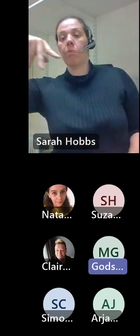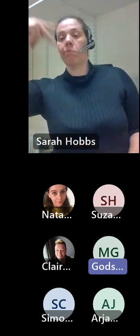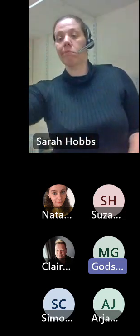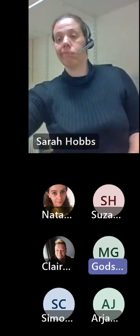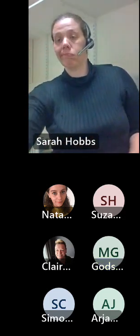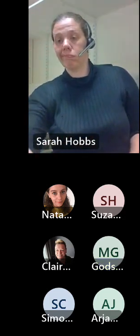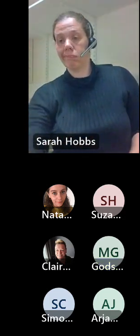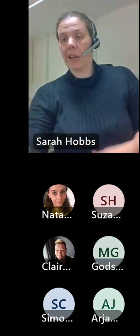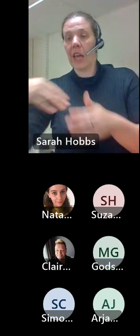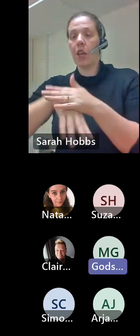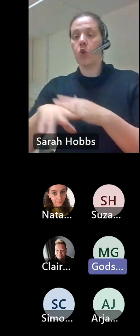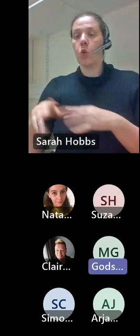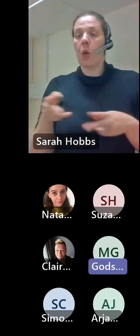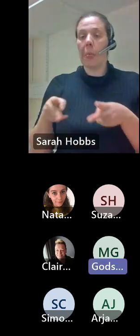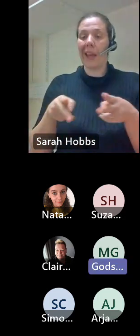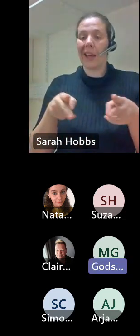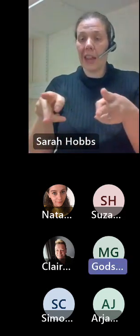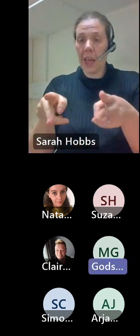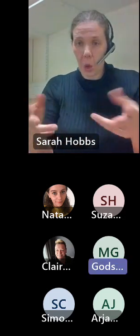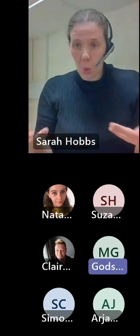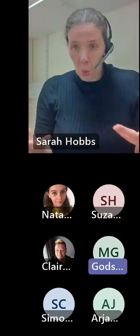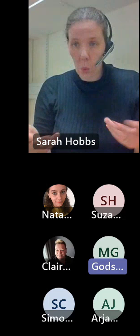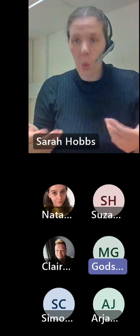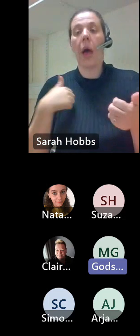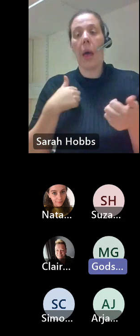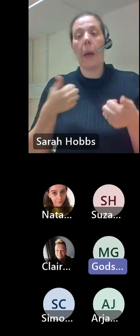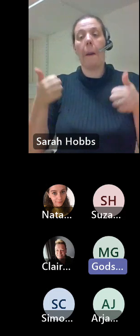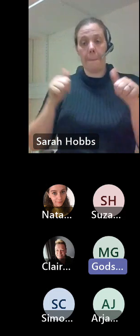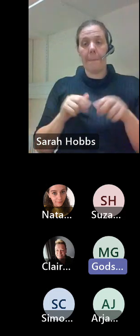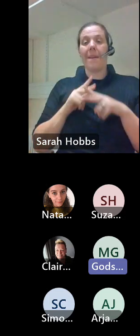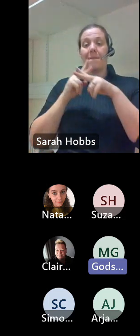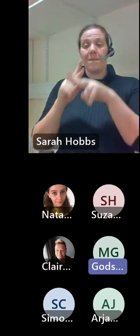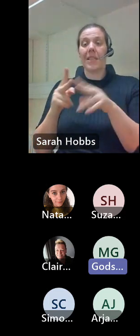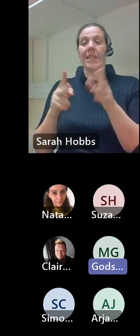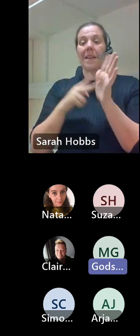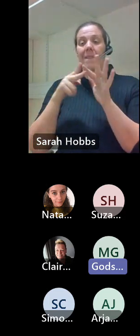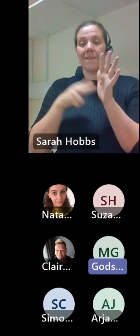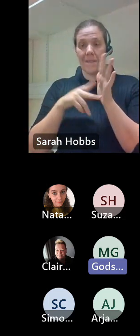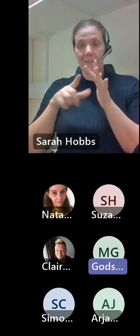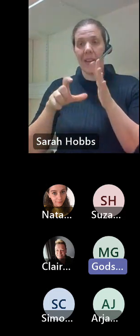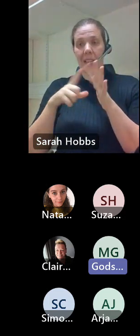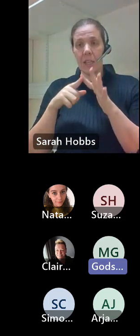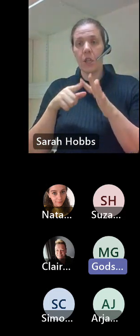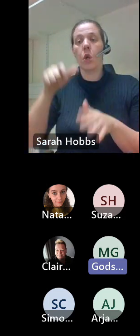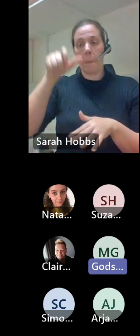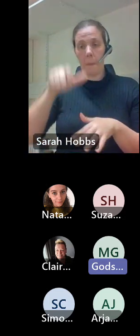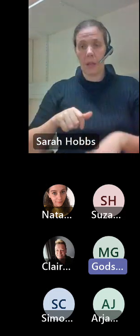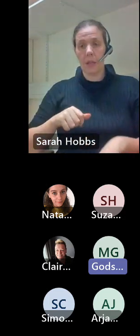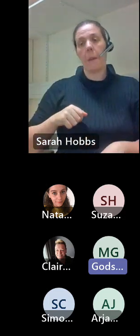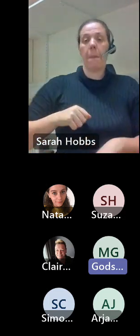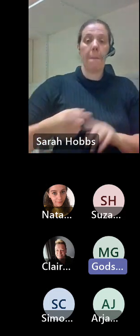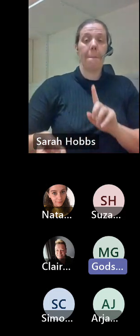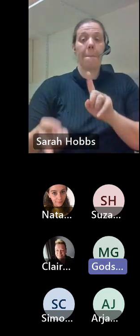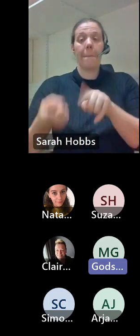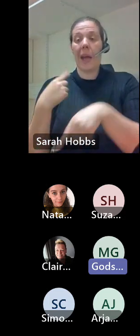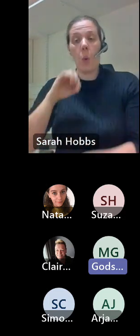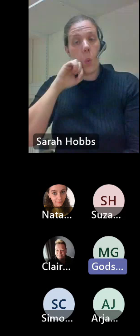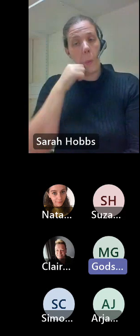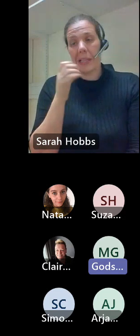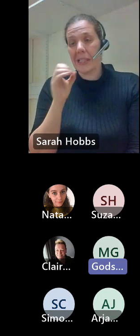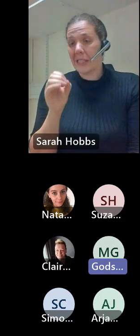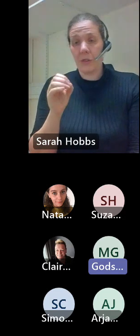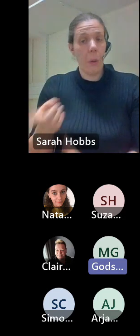Grand Canal. Now, having been to Venice, I can tell you that the likelihood of you getting your device back is zero. And even